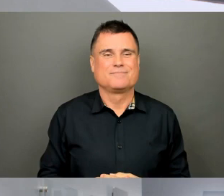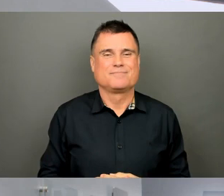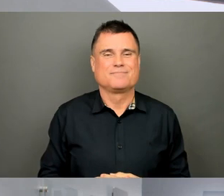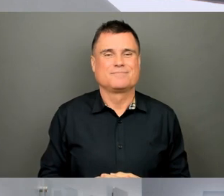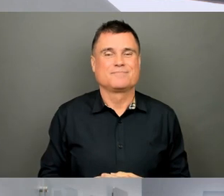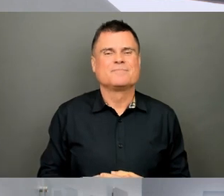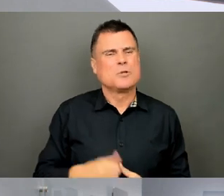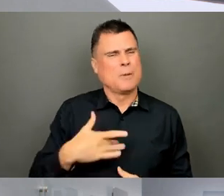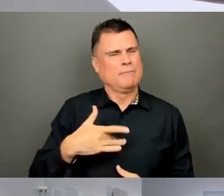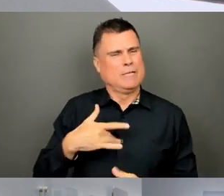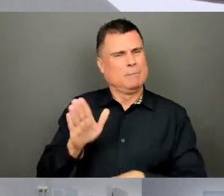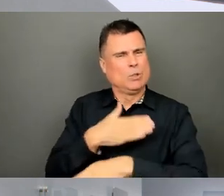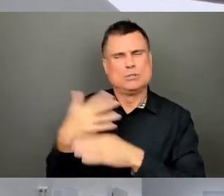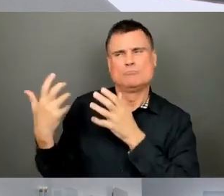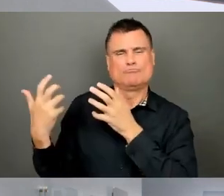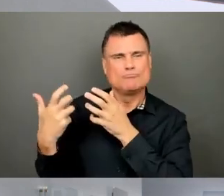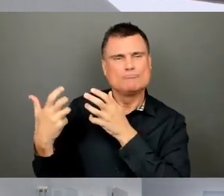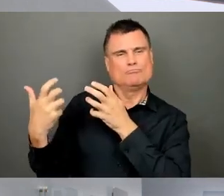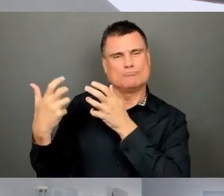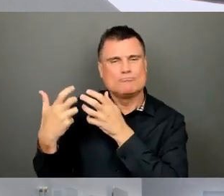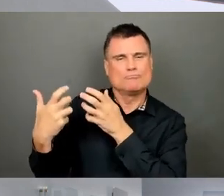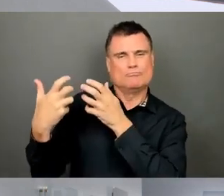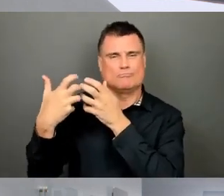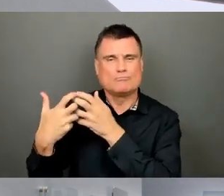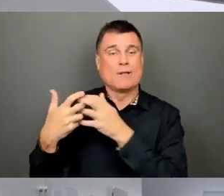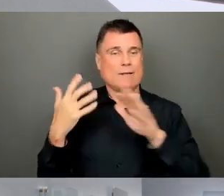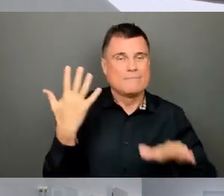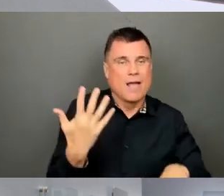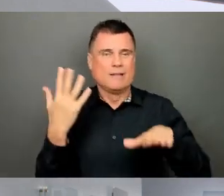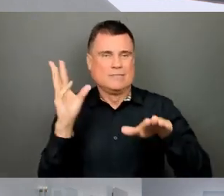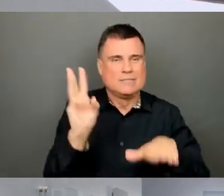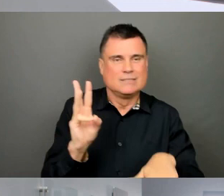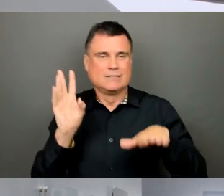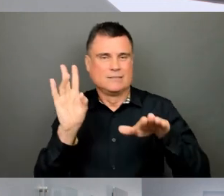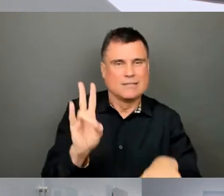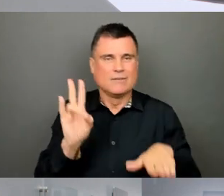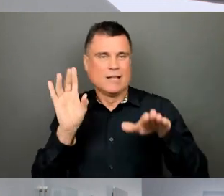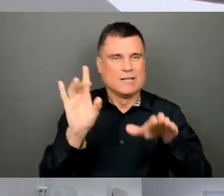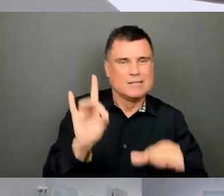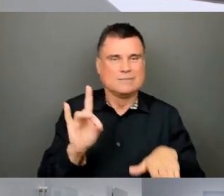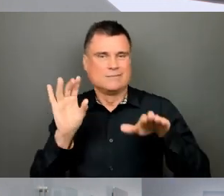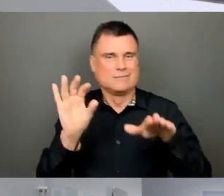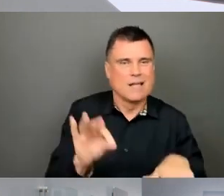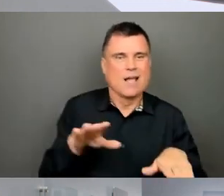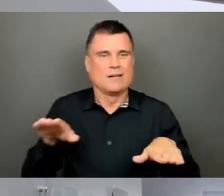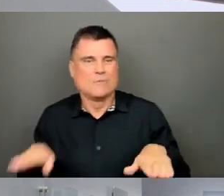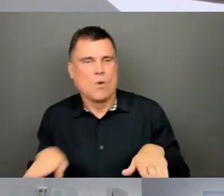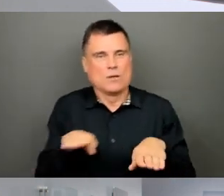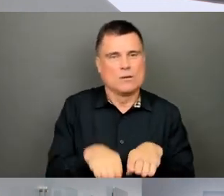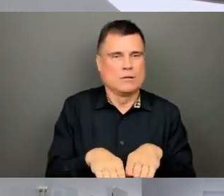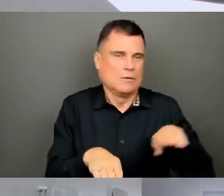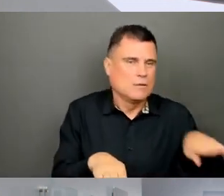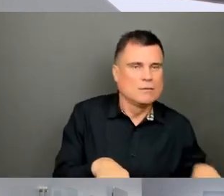All right, remember, feeling the music a little bit before we jump into it. 5, 6, find that center point. Step,